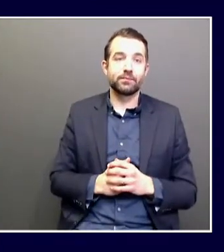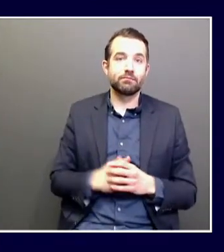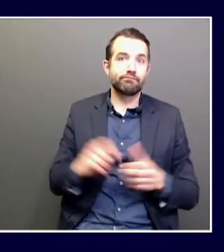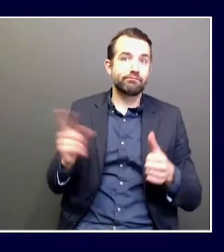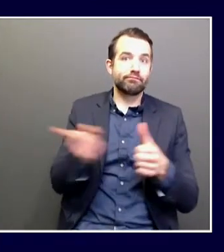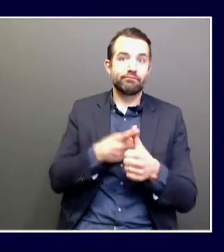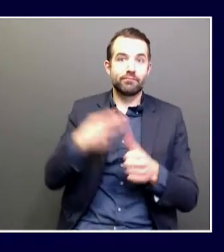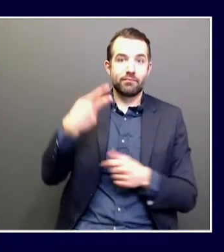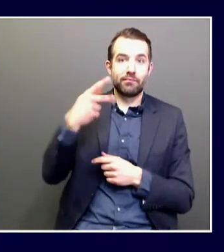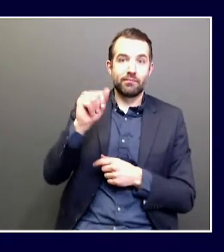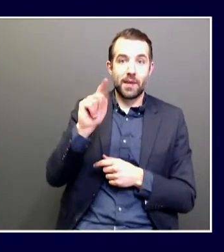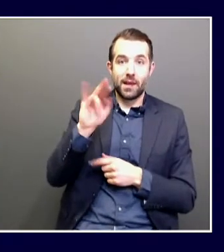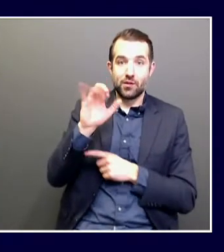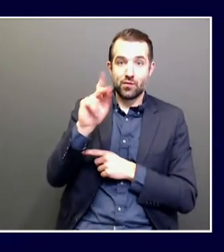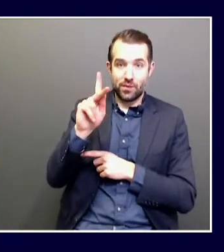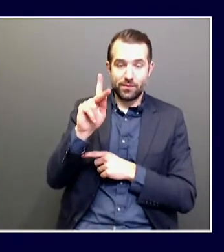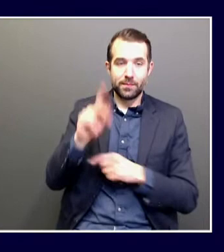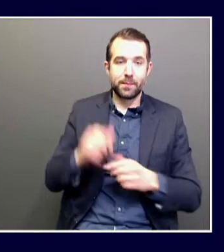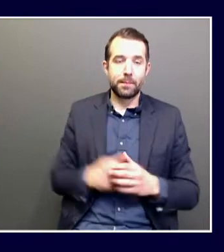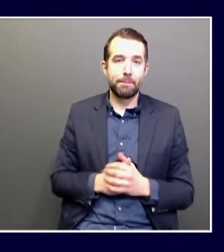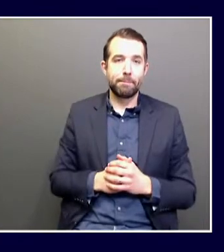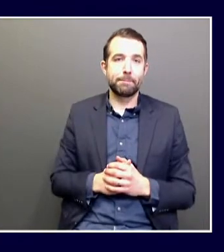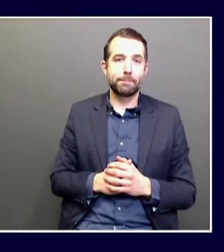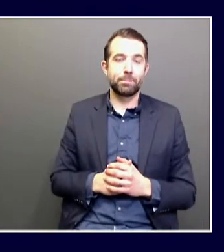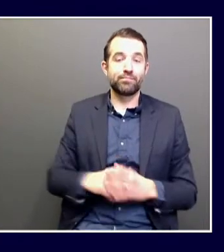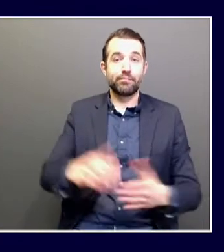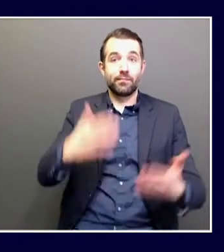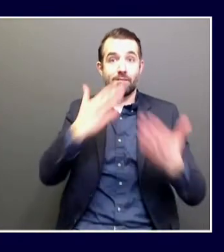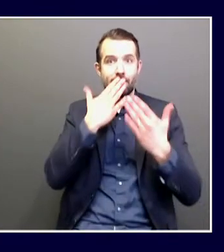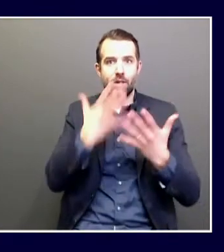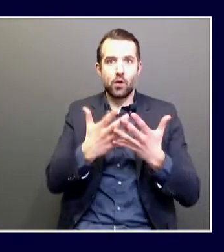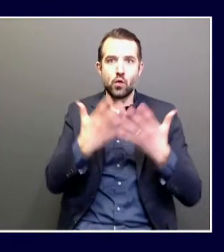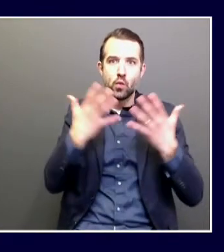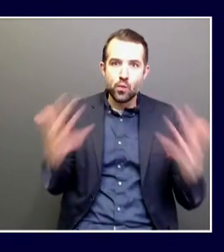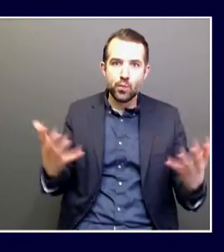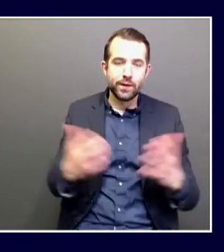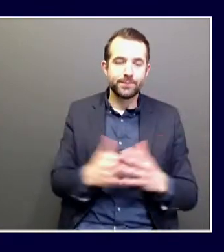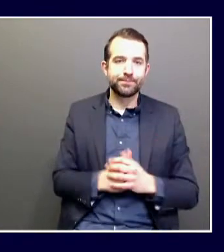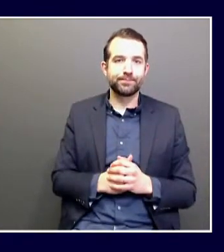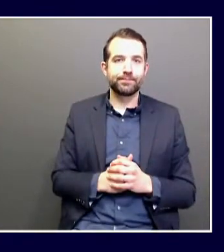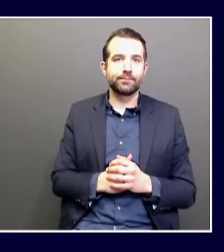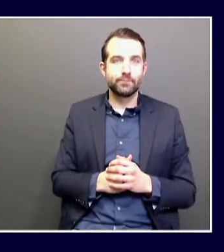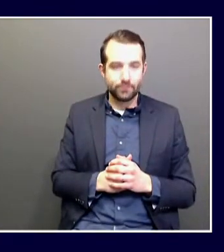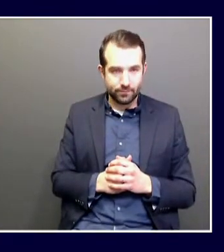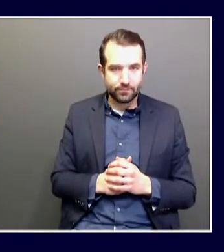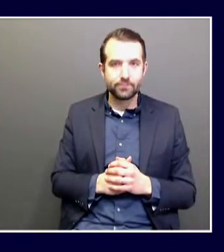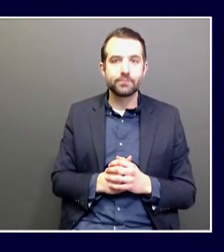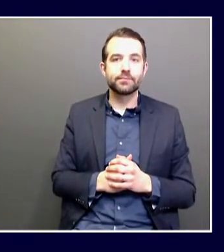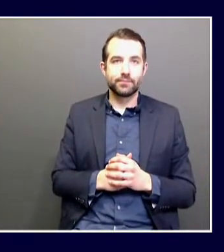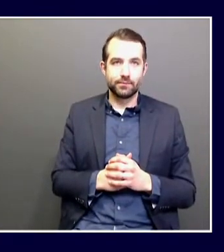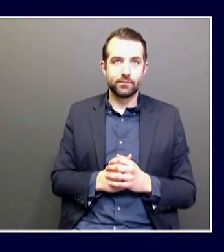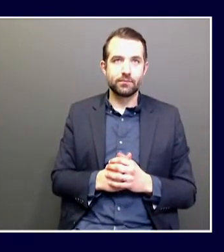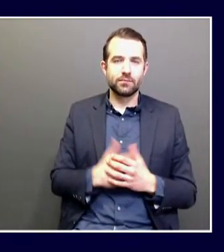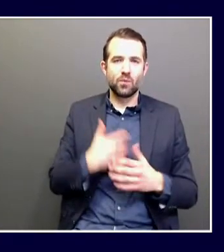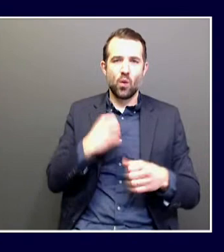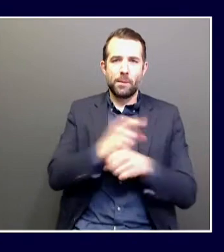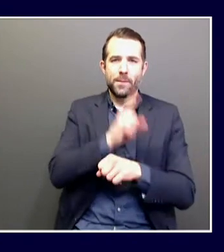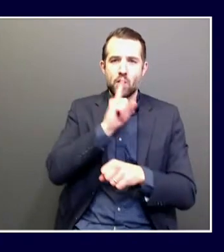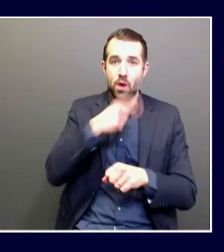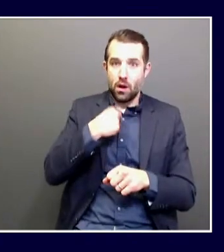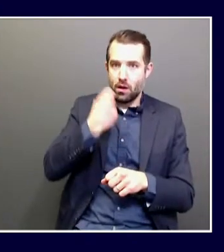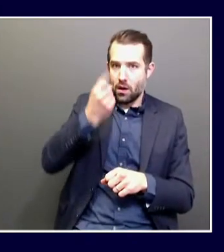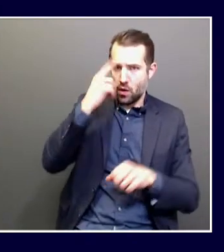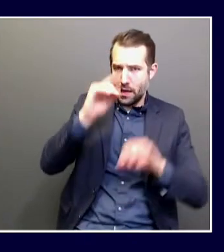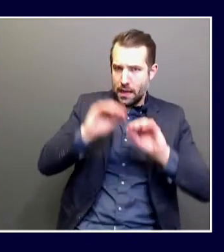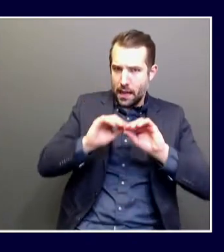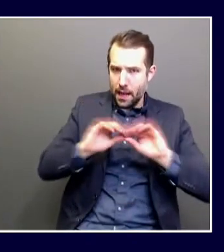Whittle. Thank you very much. Wanted to make sure I understood the percent